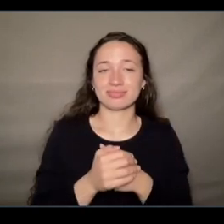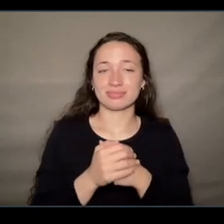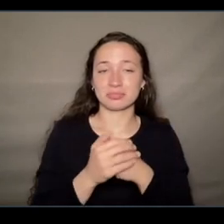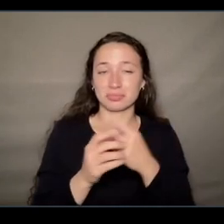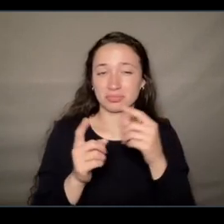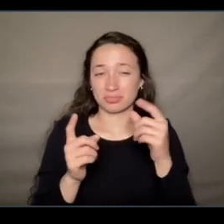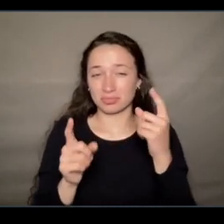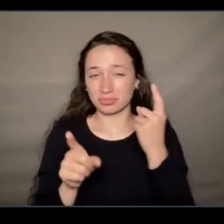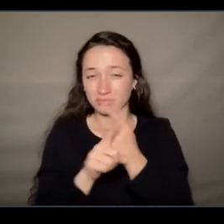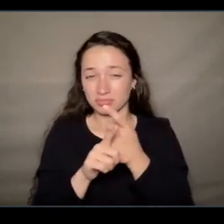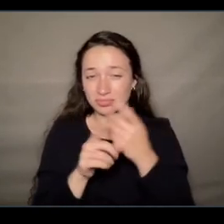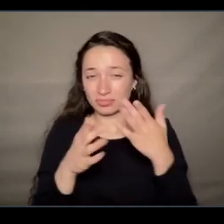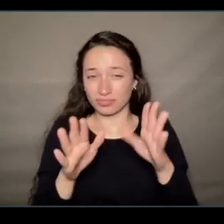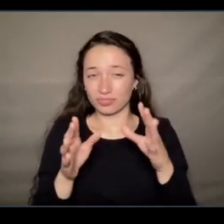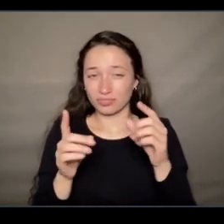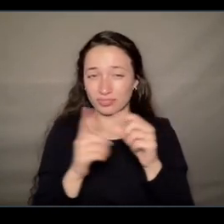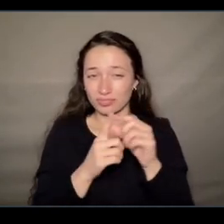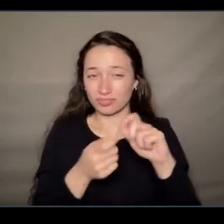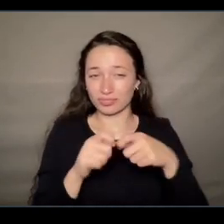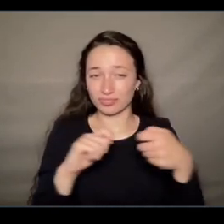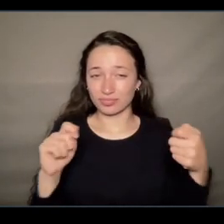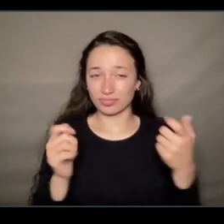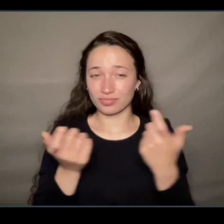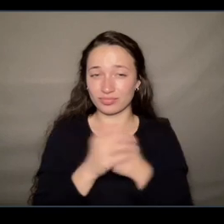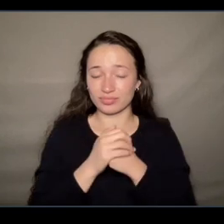Would that be a correct way of rewording it?